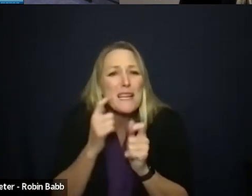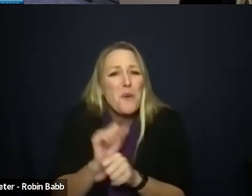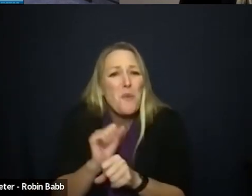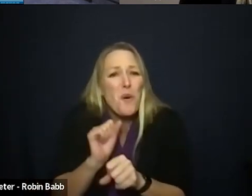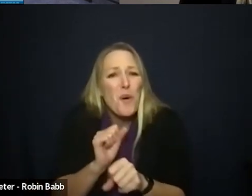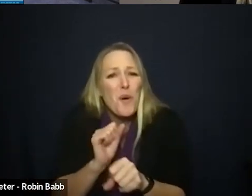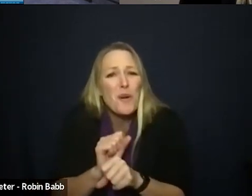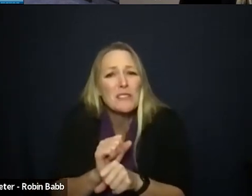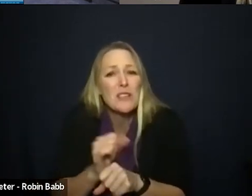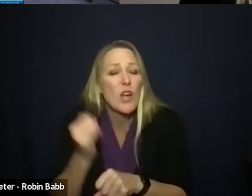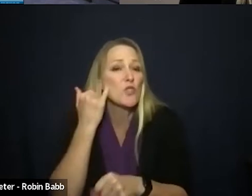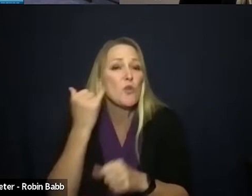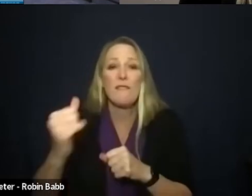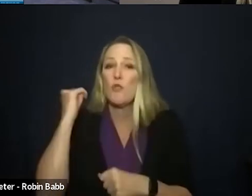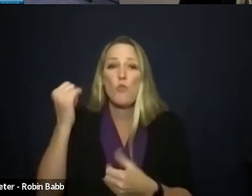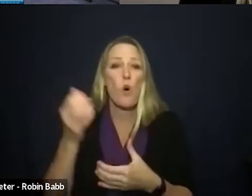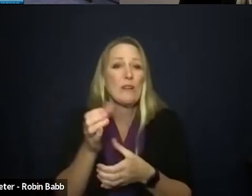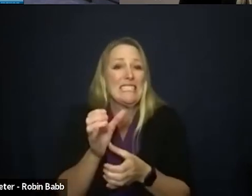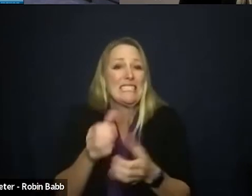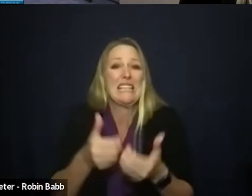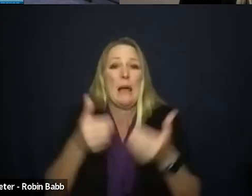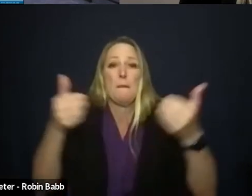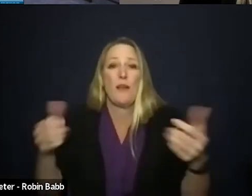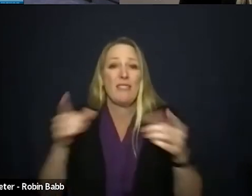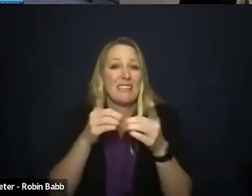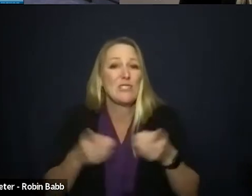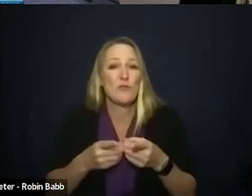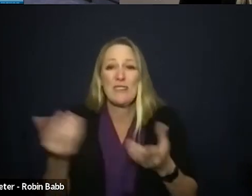to break up the district give more representation